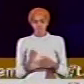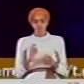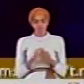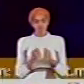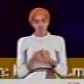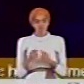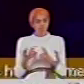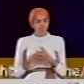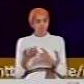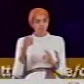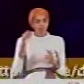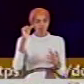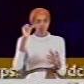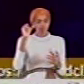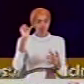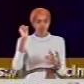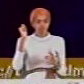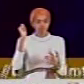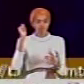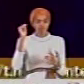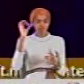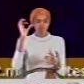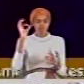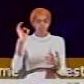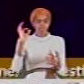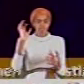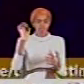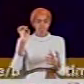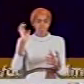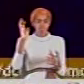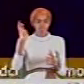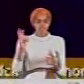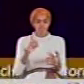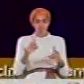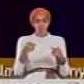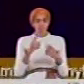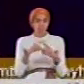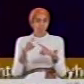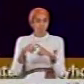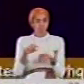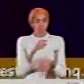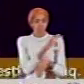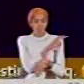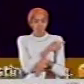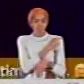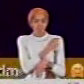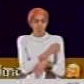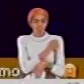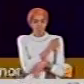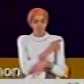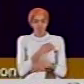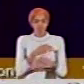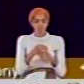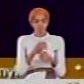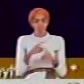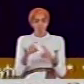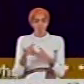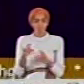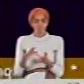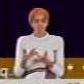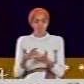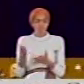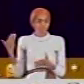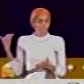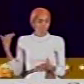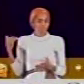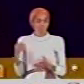1986. I've gone to different hospitals and I've been living on medications. During the last crusade we had that was